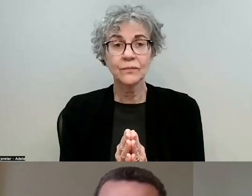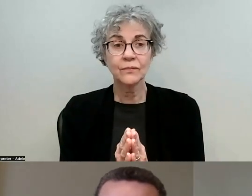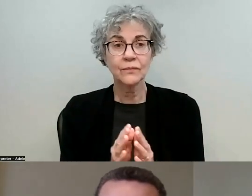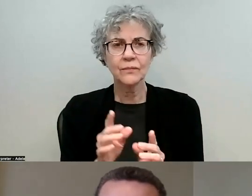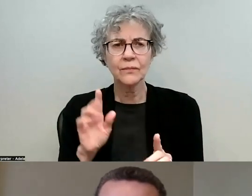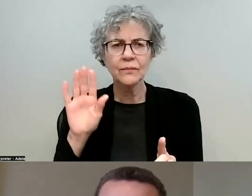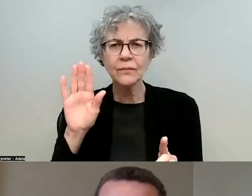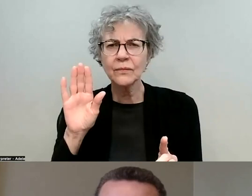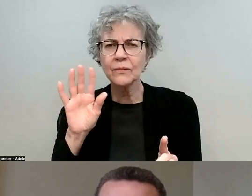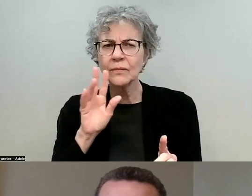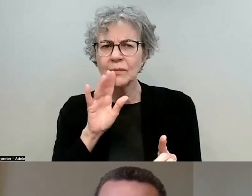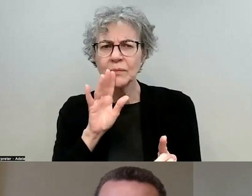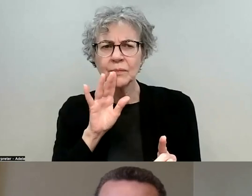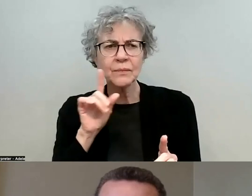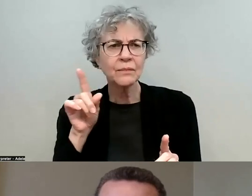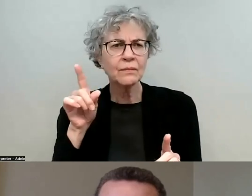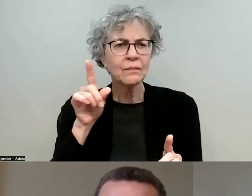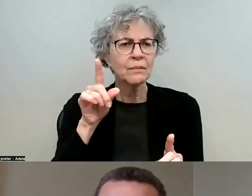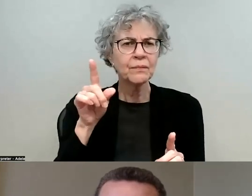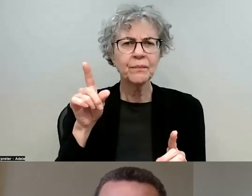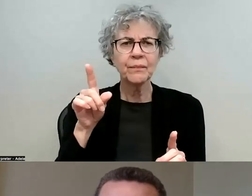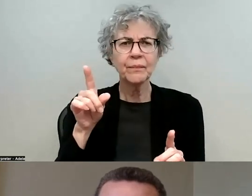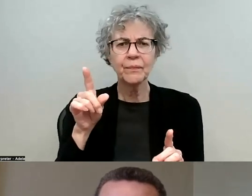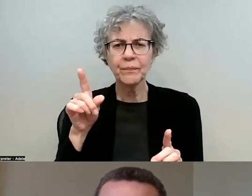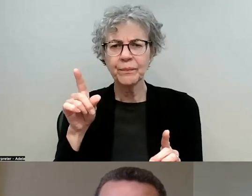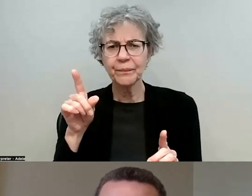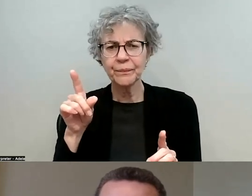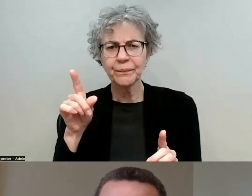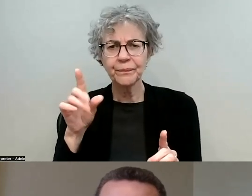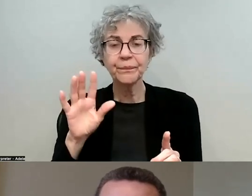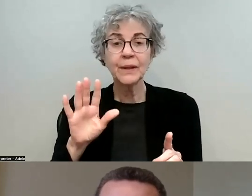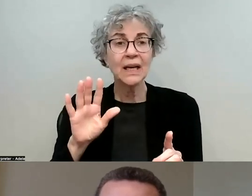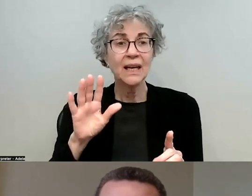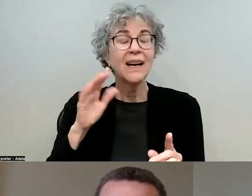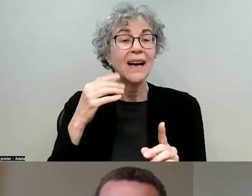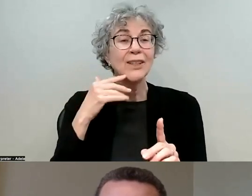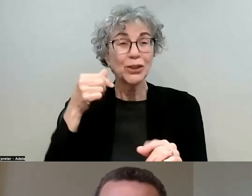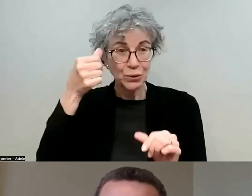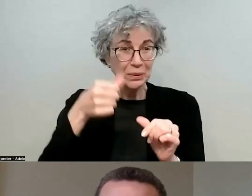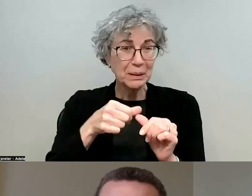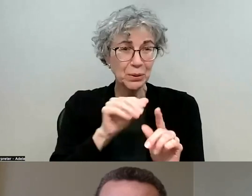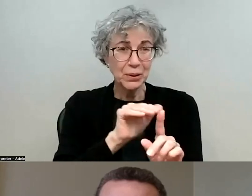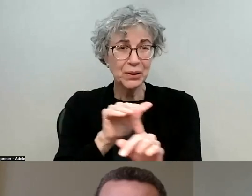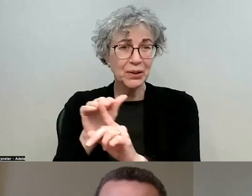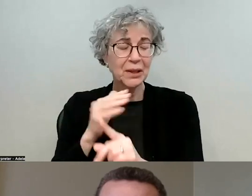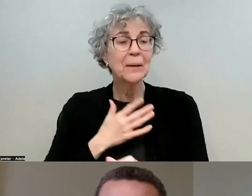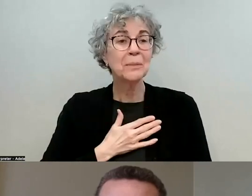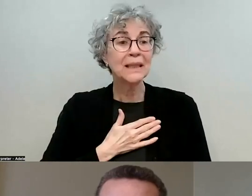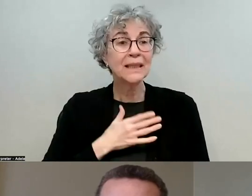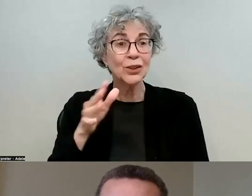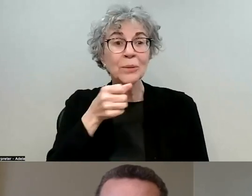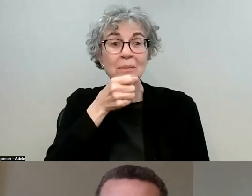New building, every building. And just another reminder, if you could please mute